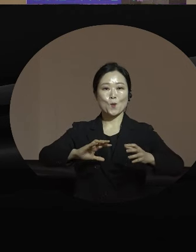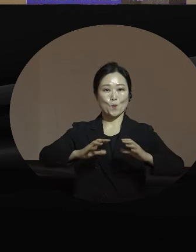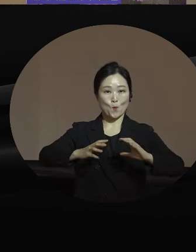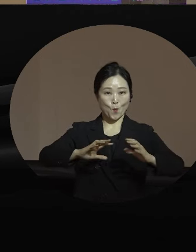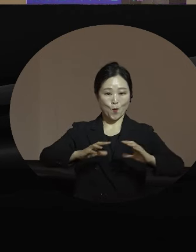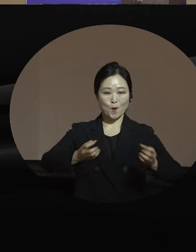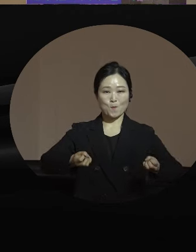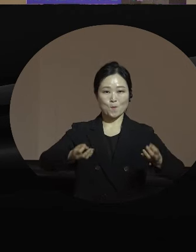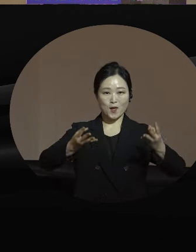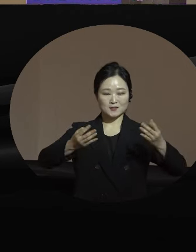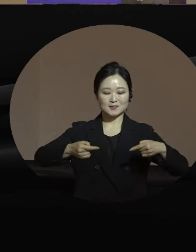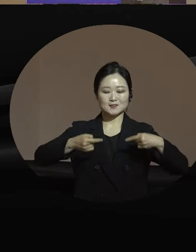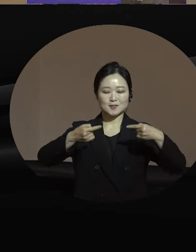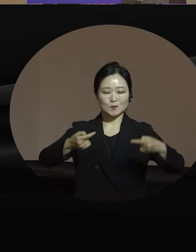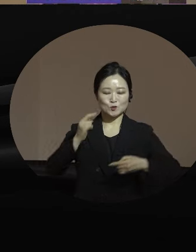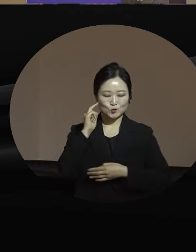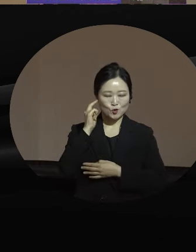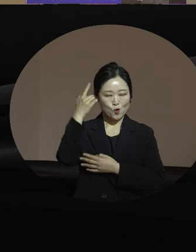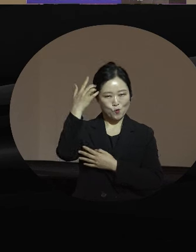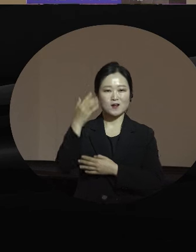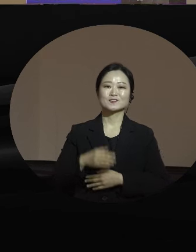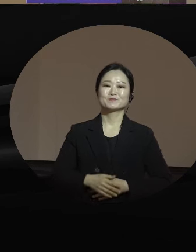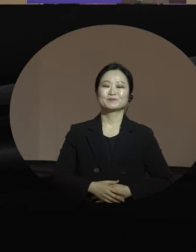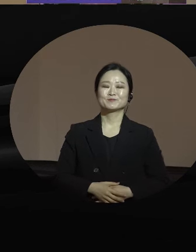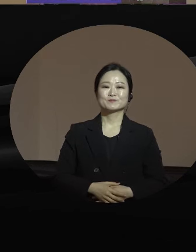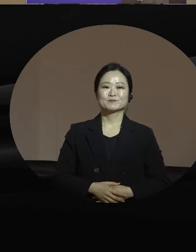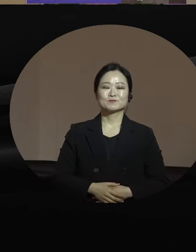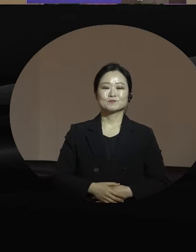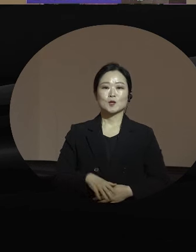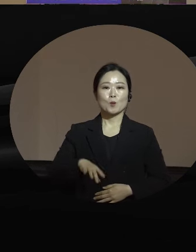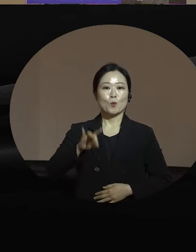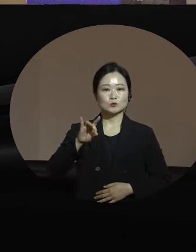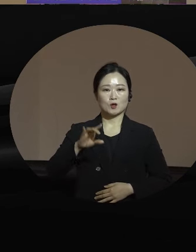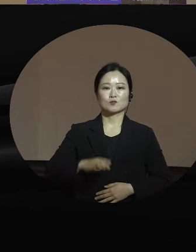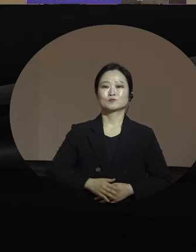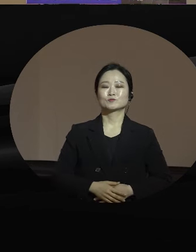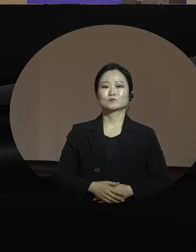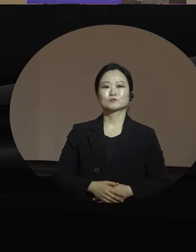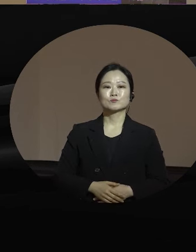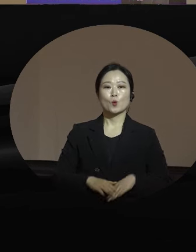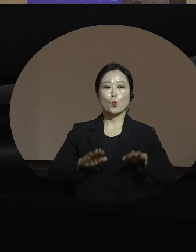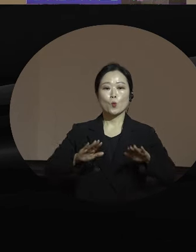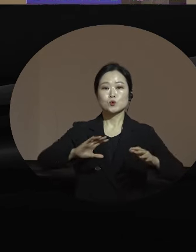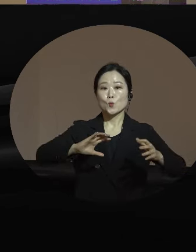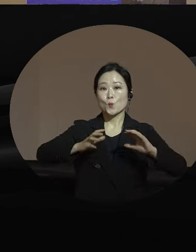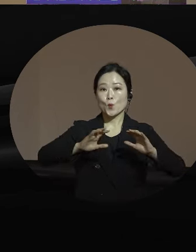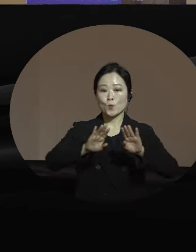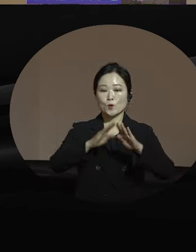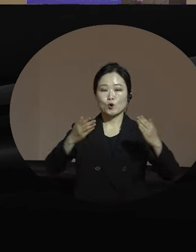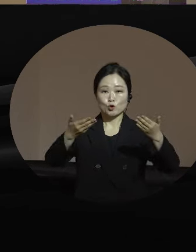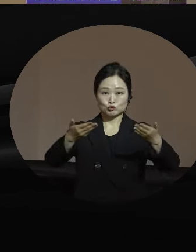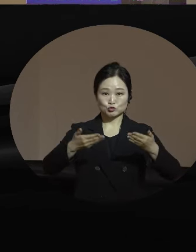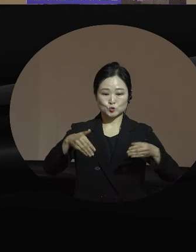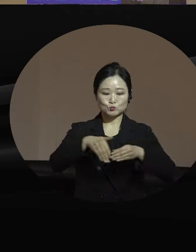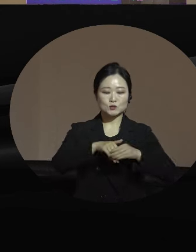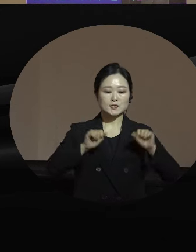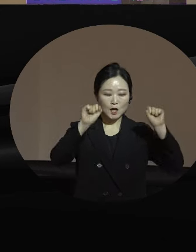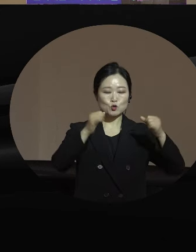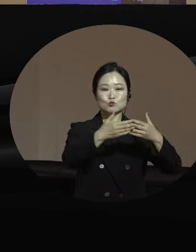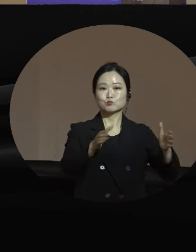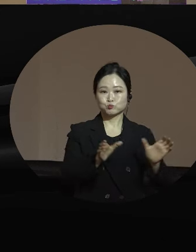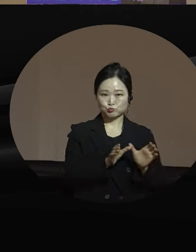2024. Let me thank you, take this opportunity to thank you, the Ministry of